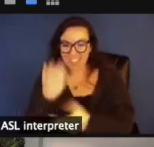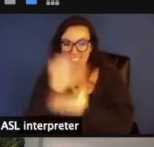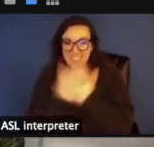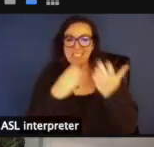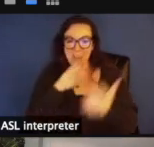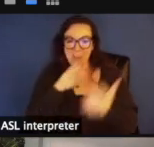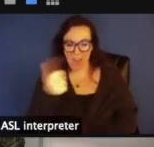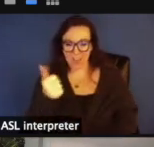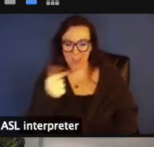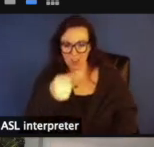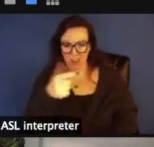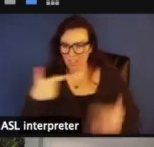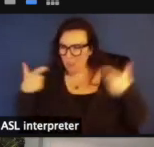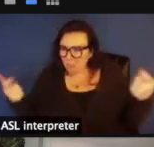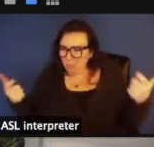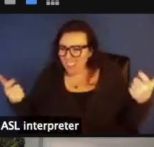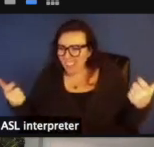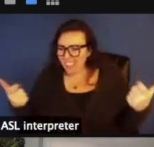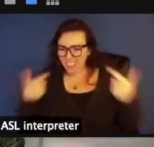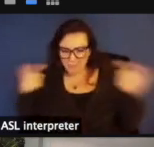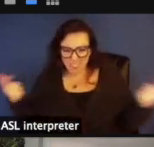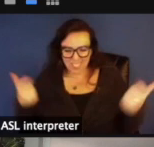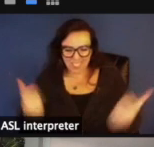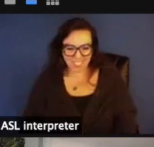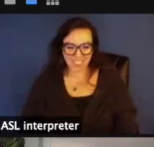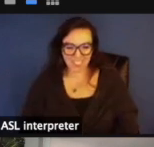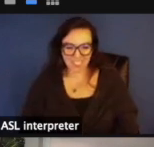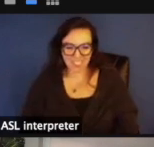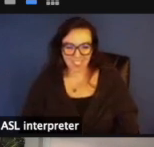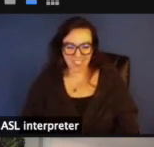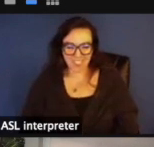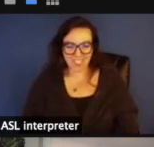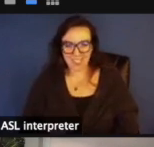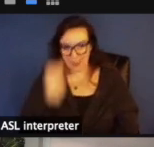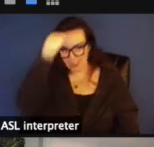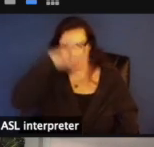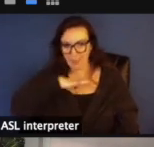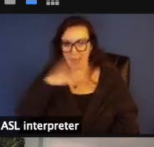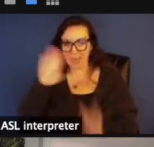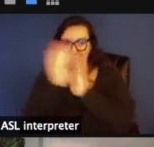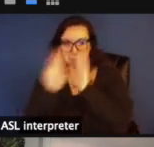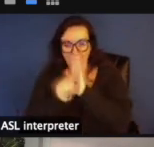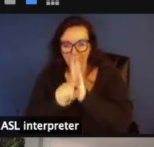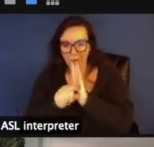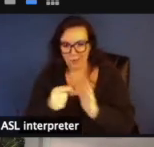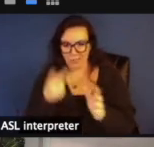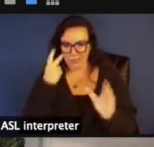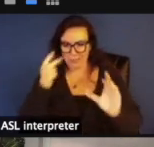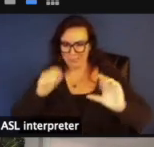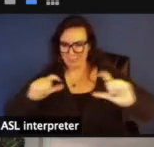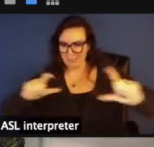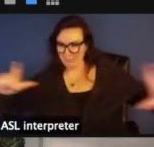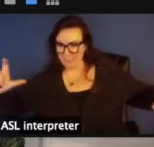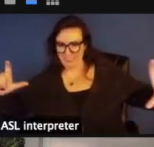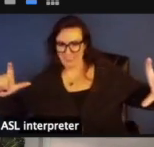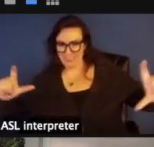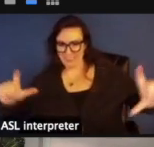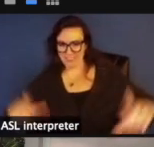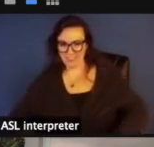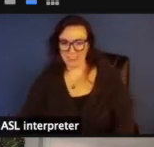see how big they are. Right? You have this man in the back, and look how large her pieces are.